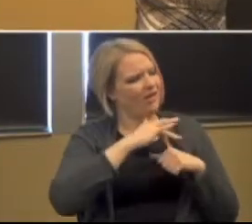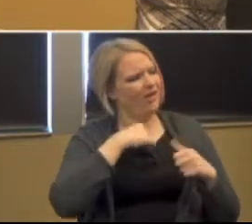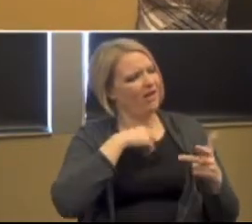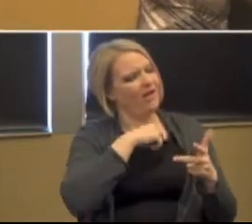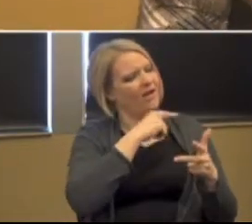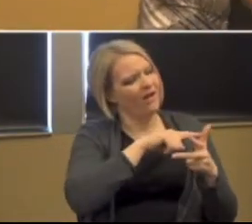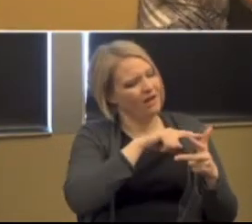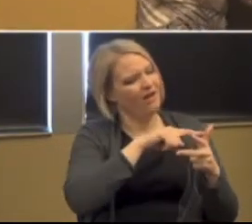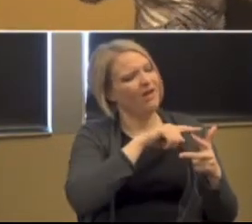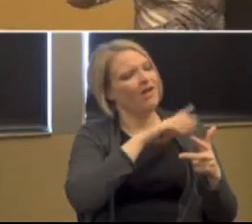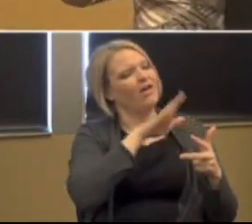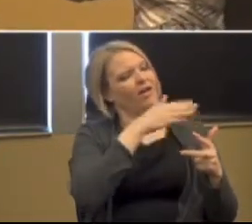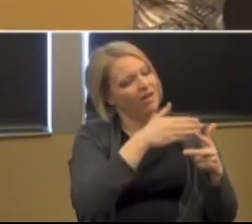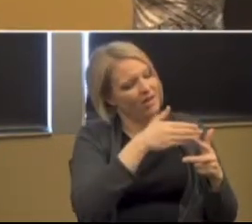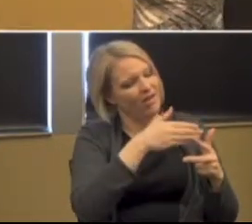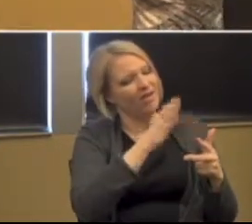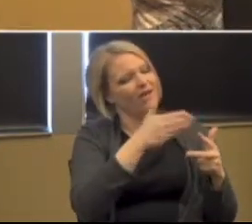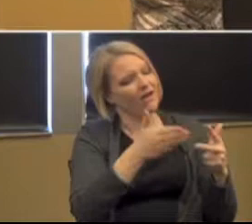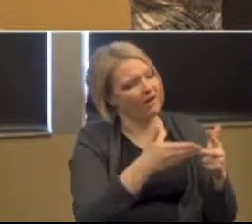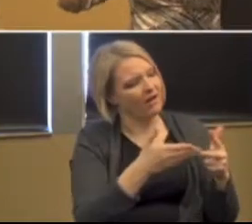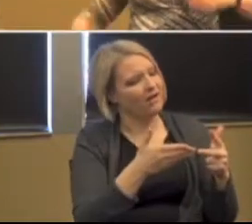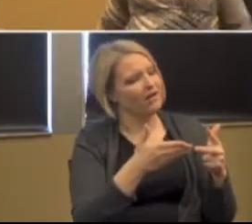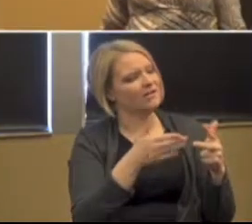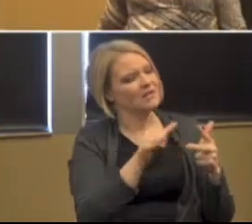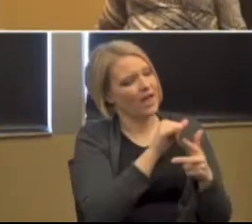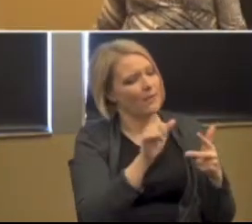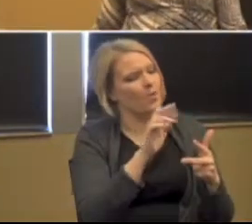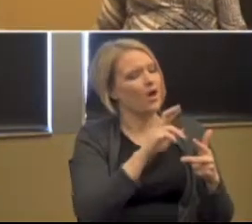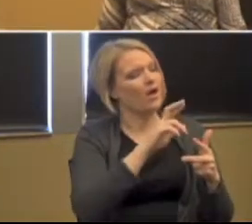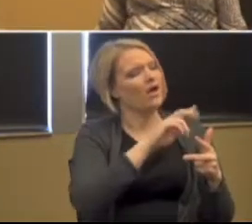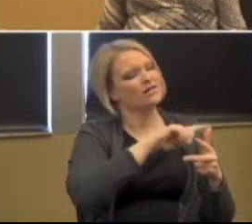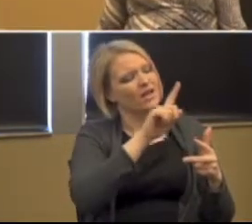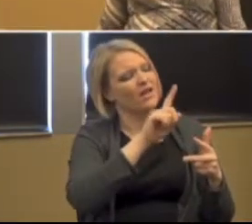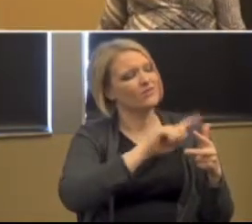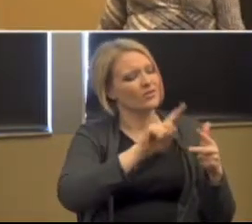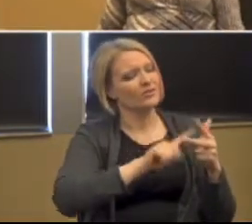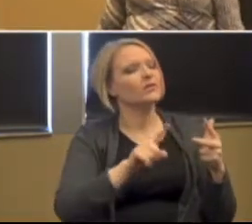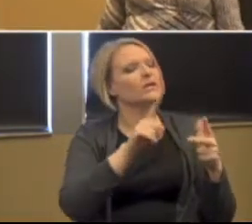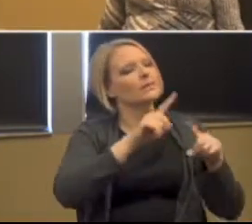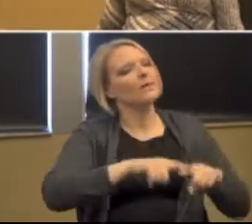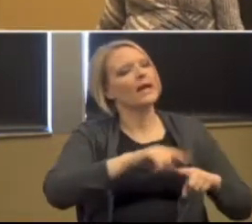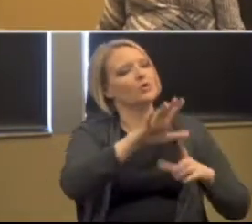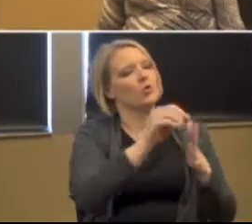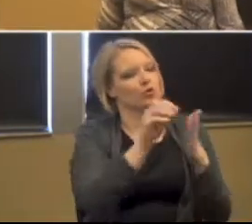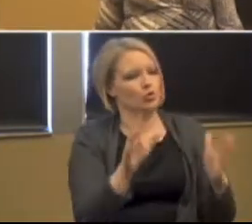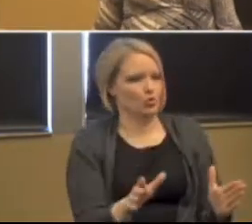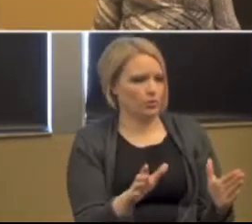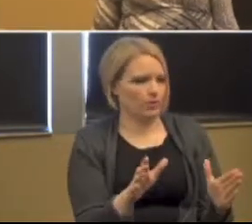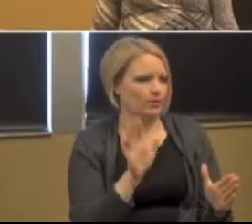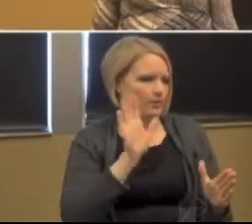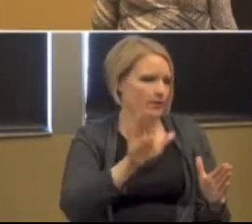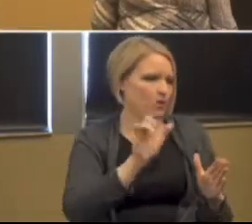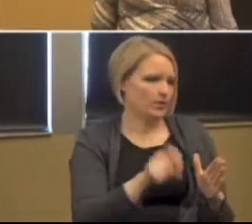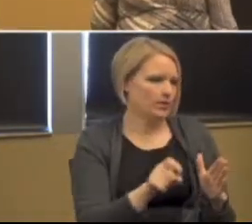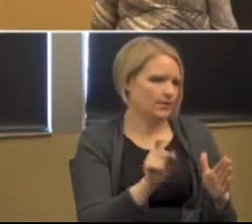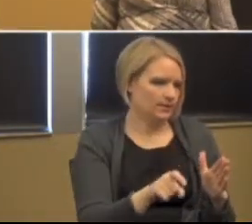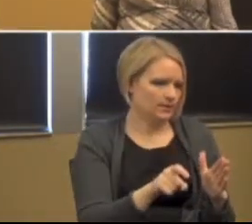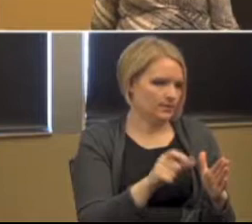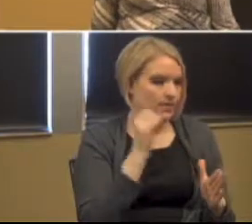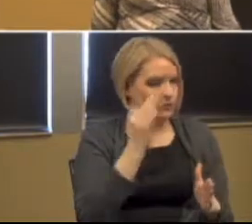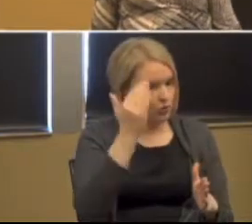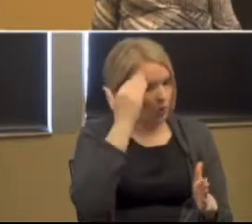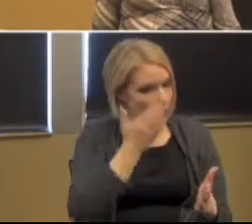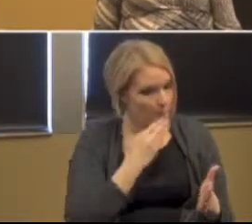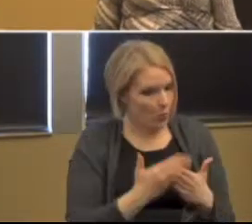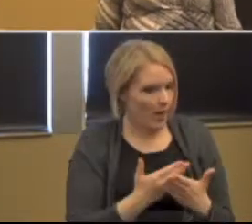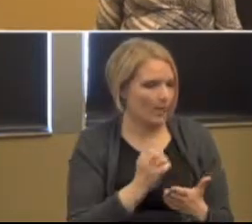on this, now I have to reorient and focus on something else. So it really is dependent on your student and your student's needs, how well